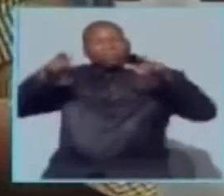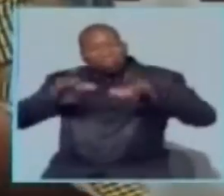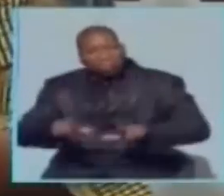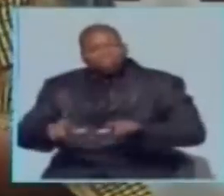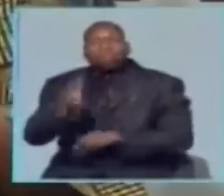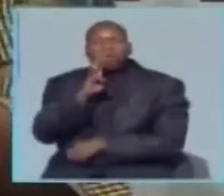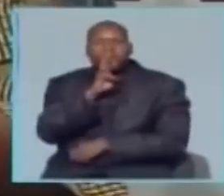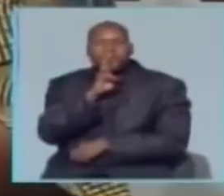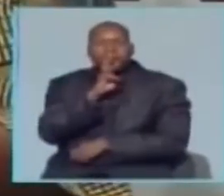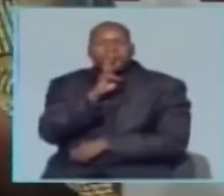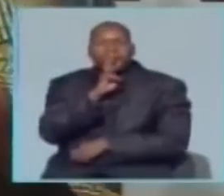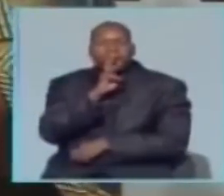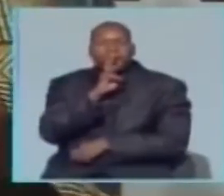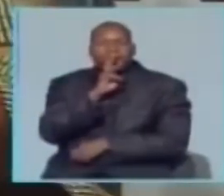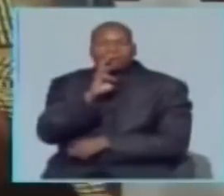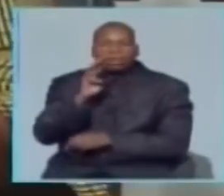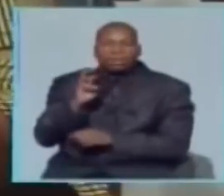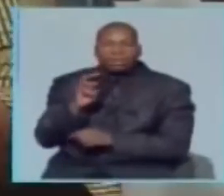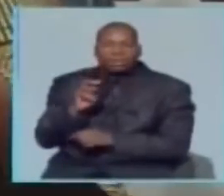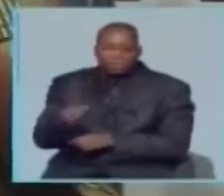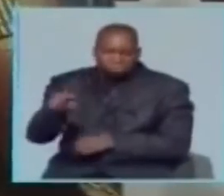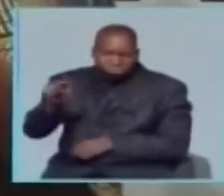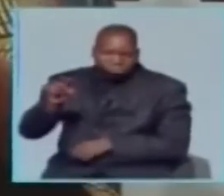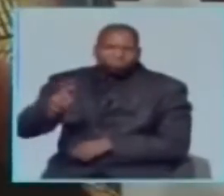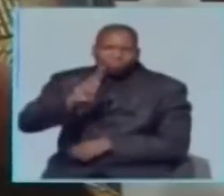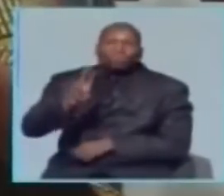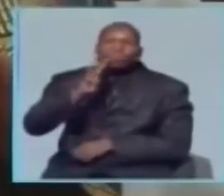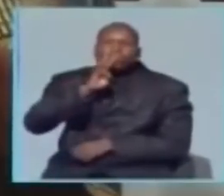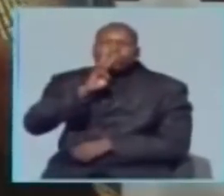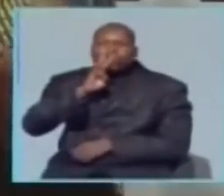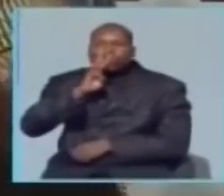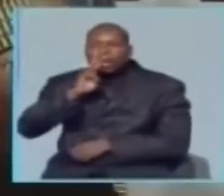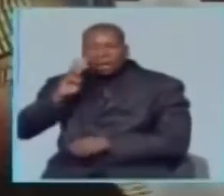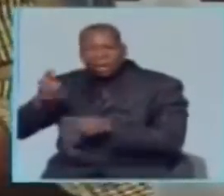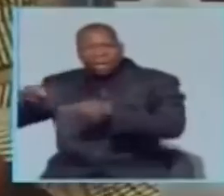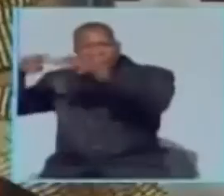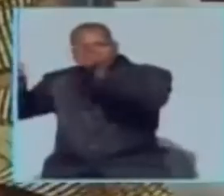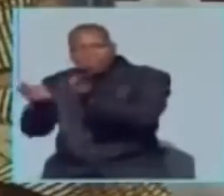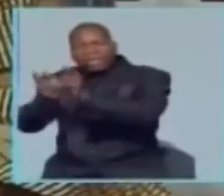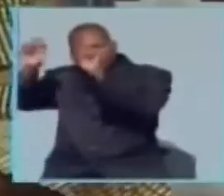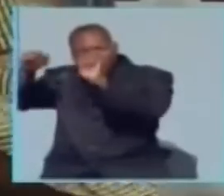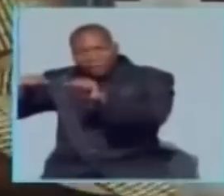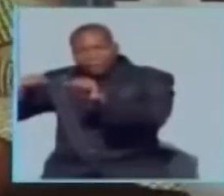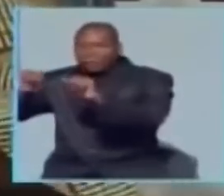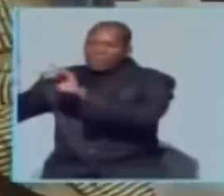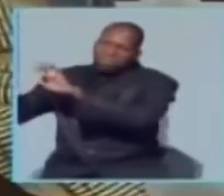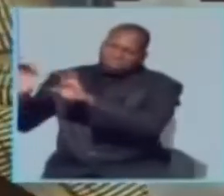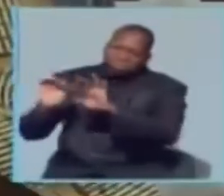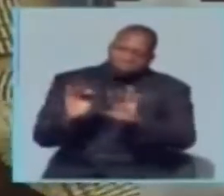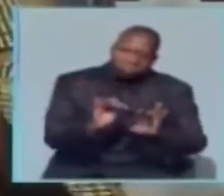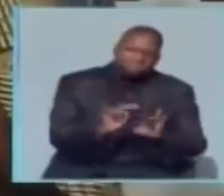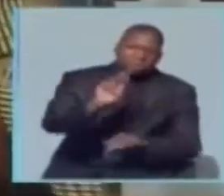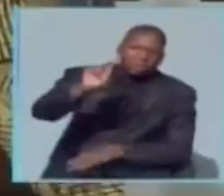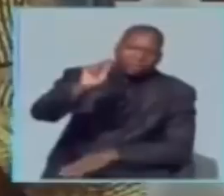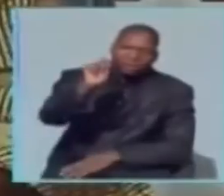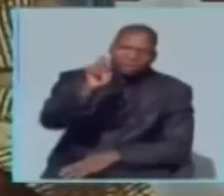the same water would have been used by the Batoka upstream, and then it would come down to Kariba and be reused. So